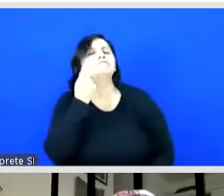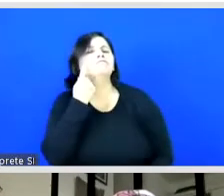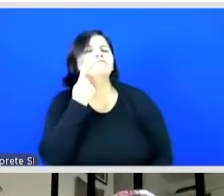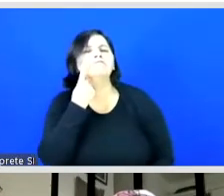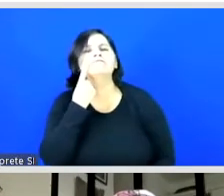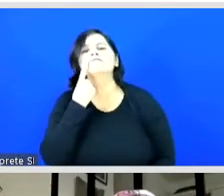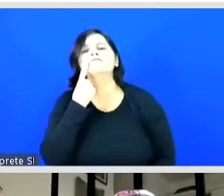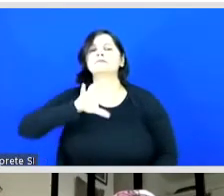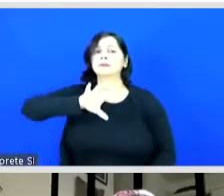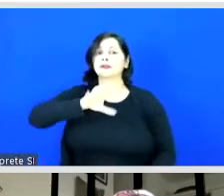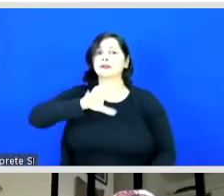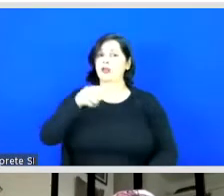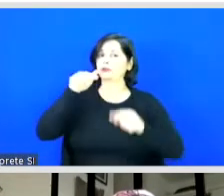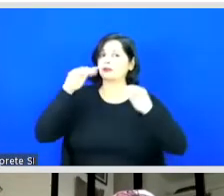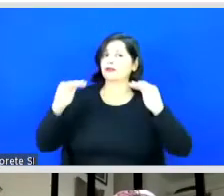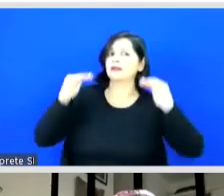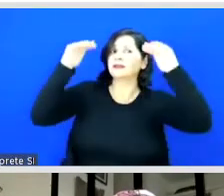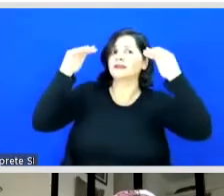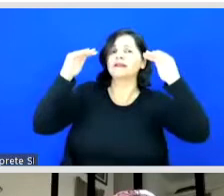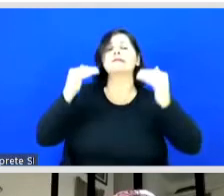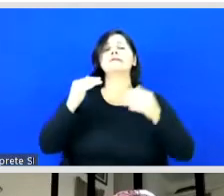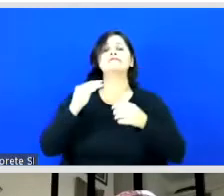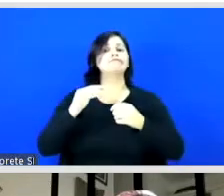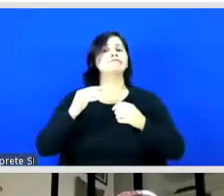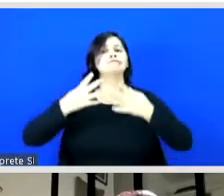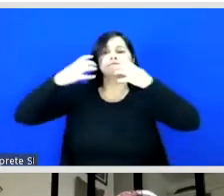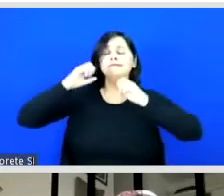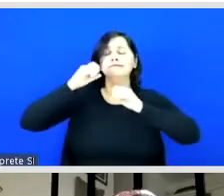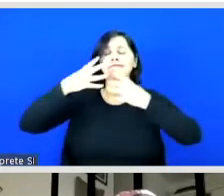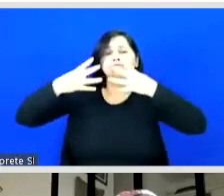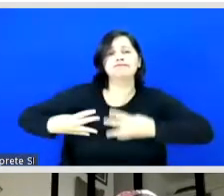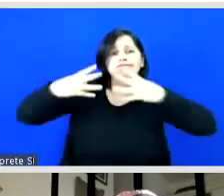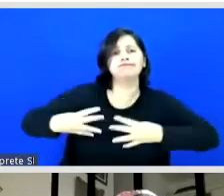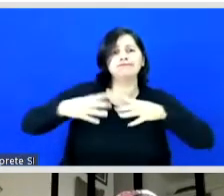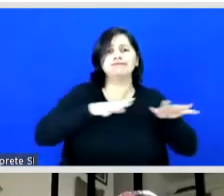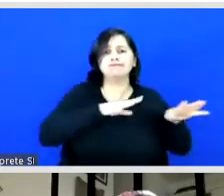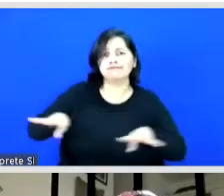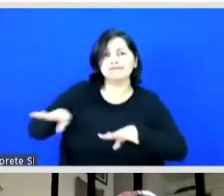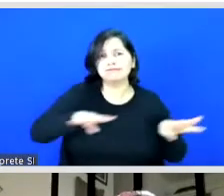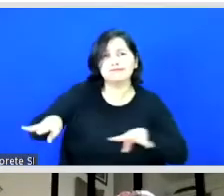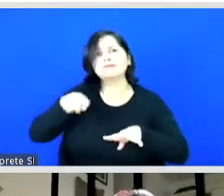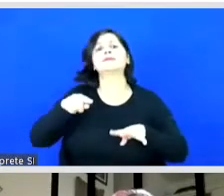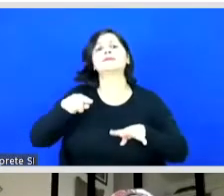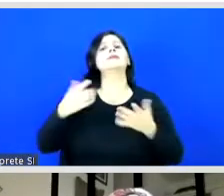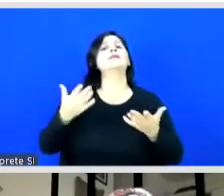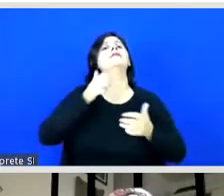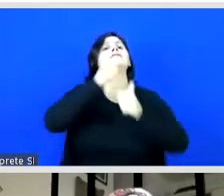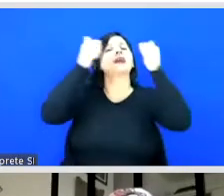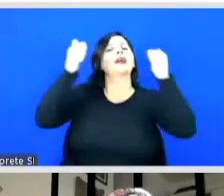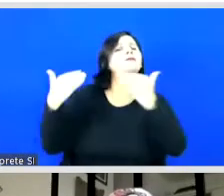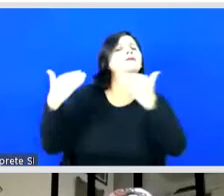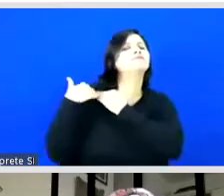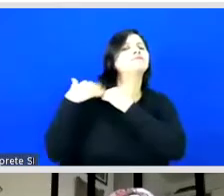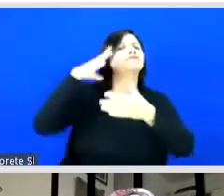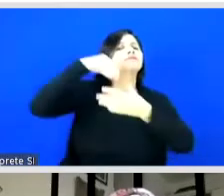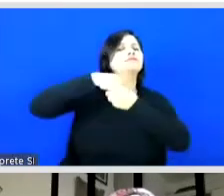who are being asked to develop without using fossil fuel, but haven't had enough access to investment in clean energy